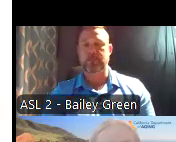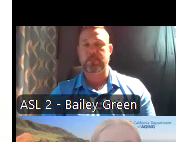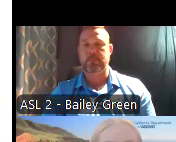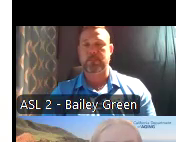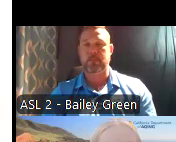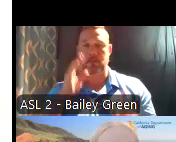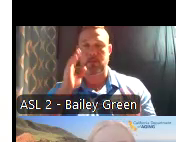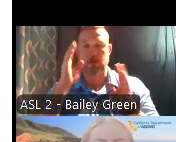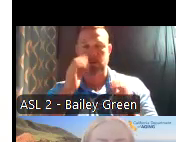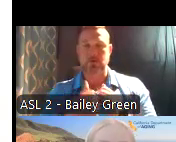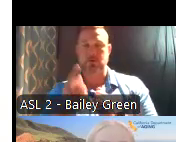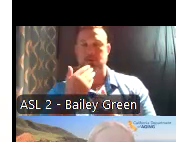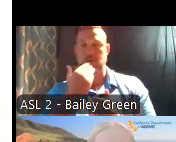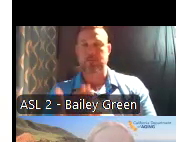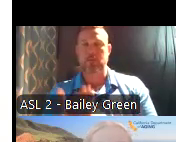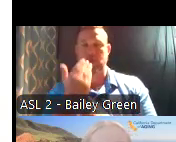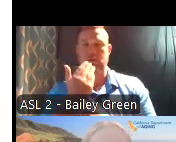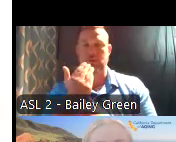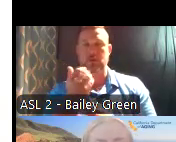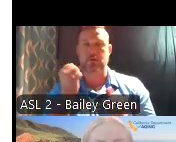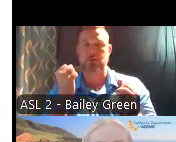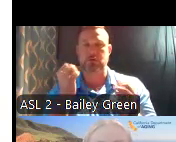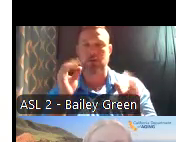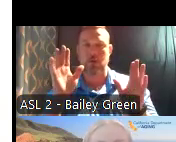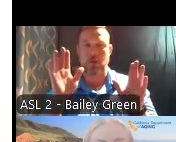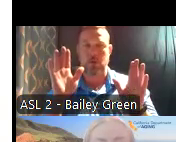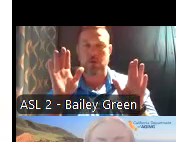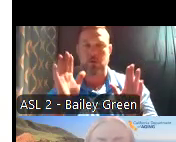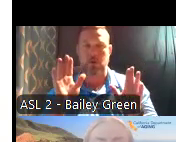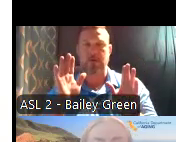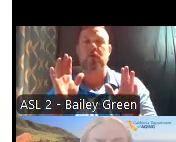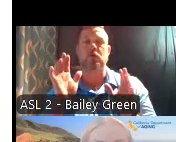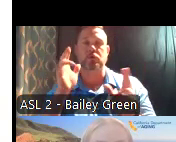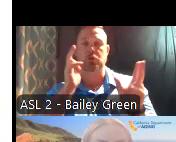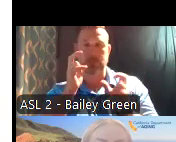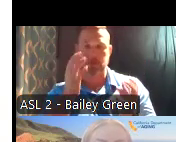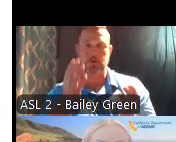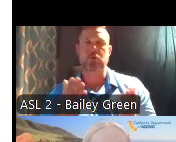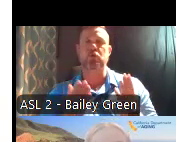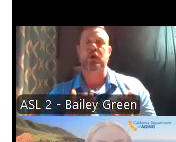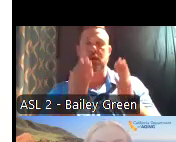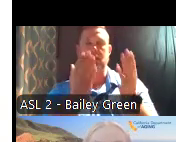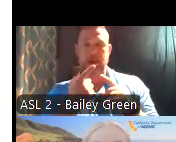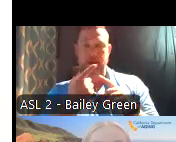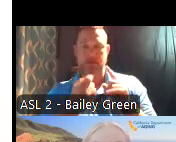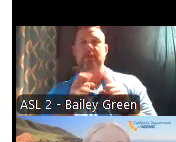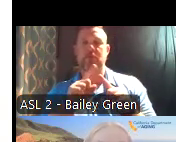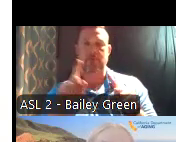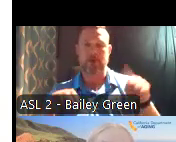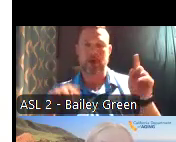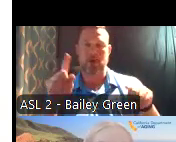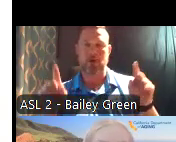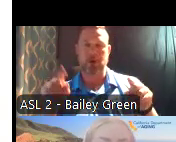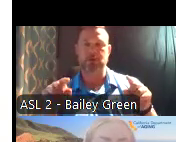Greetings, everyone. Good morning. So wonderful to hear the recommendations from the various subcommittees